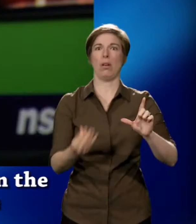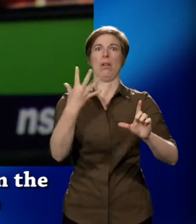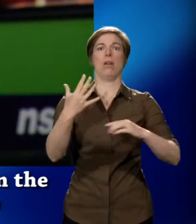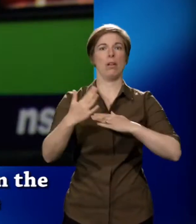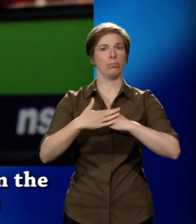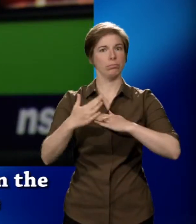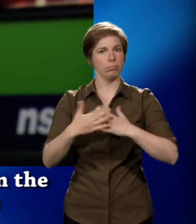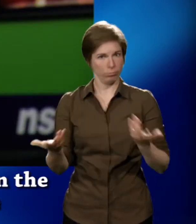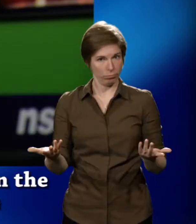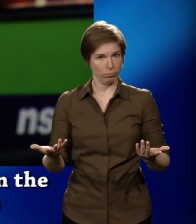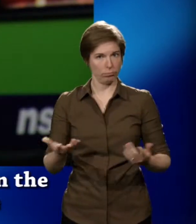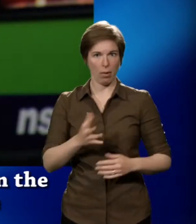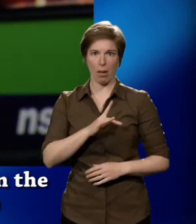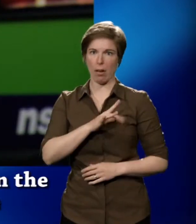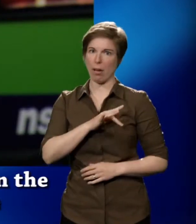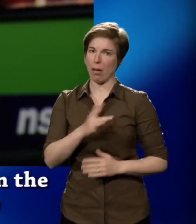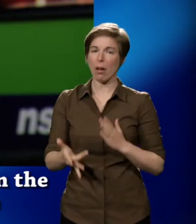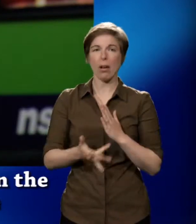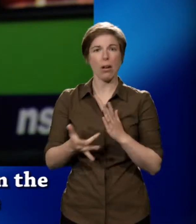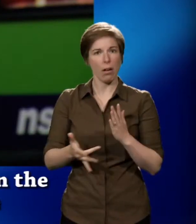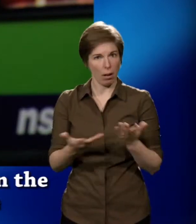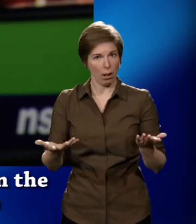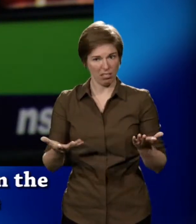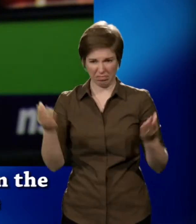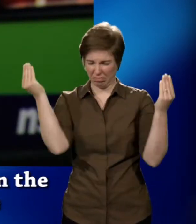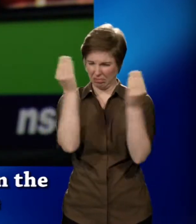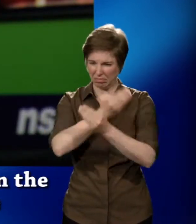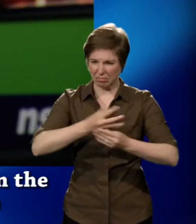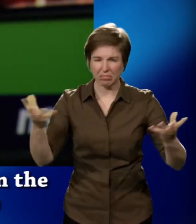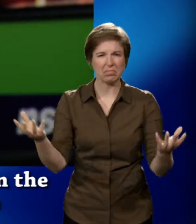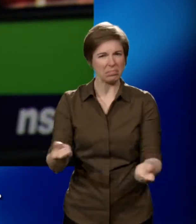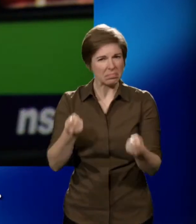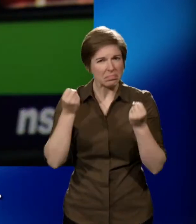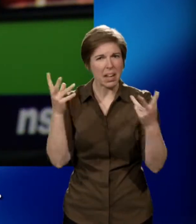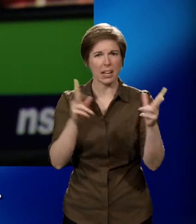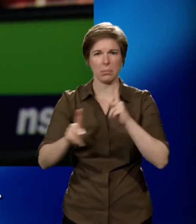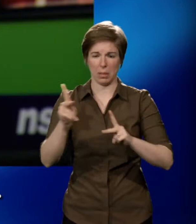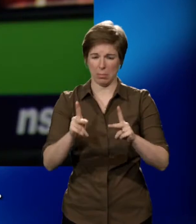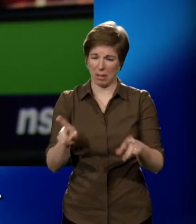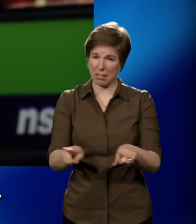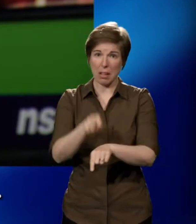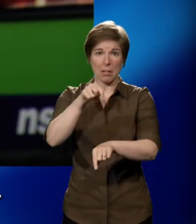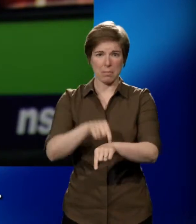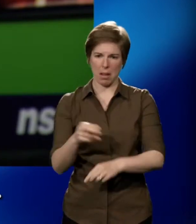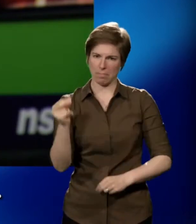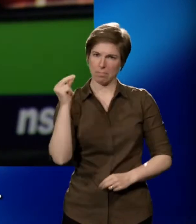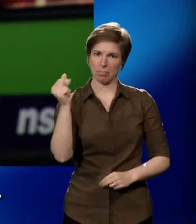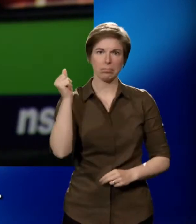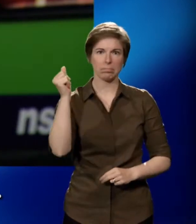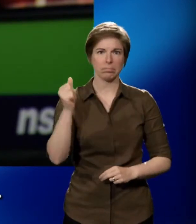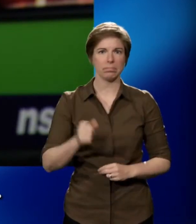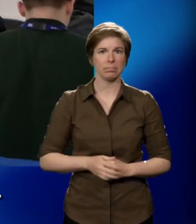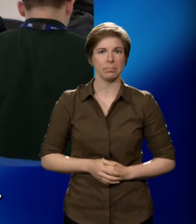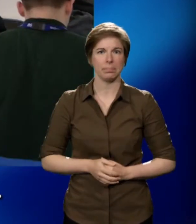very flexible tool and unique in the manner that it allows us to use multiple modes of